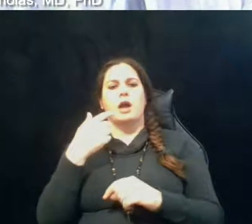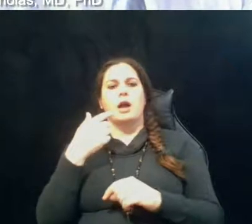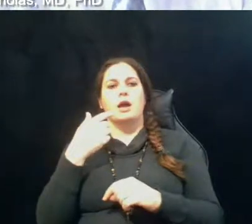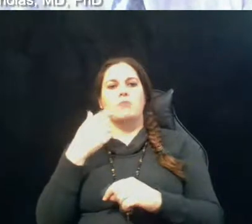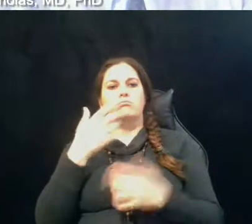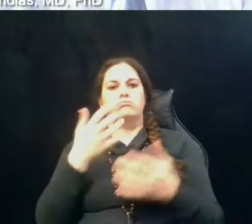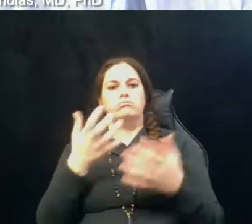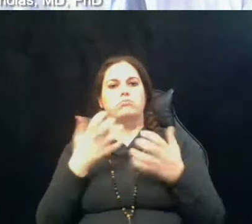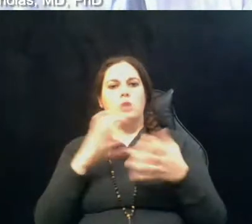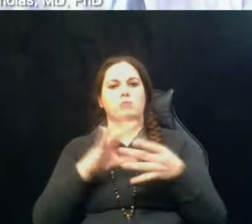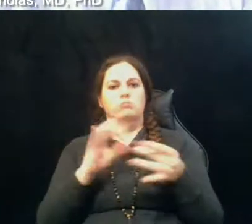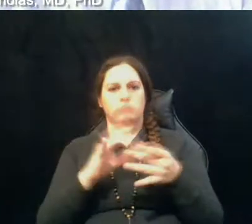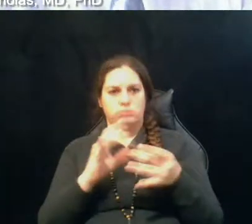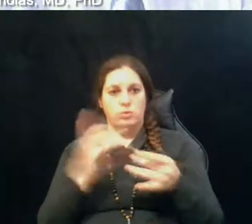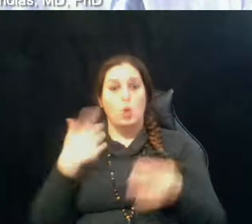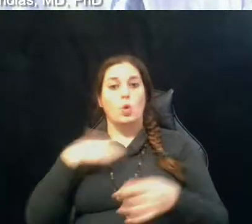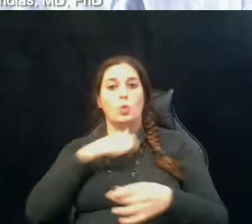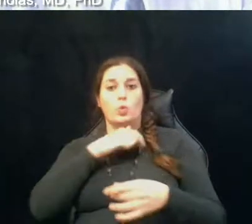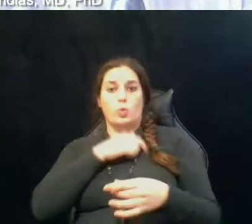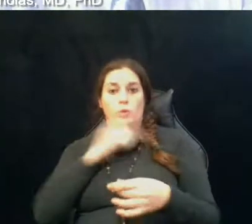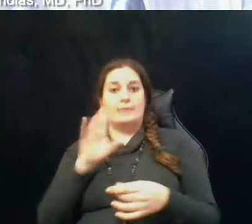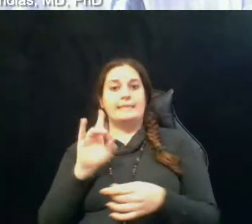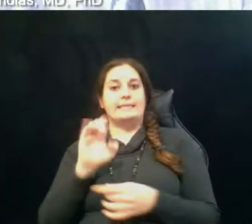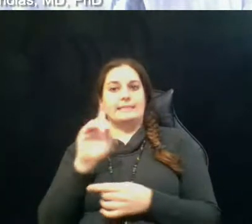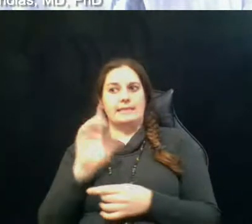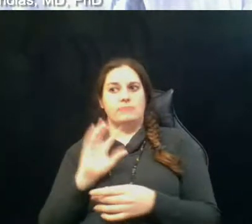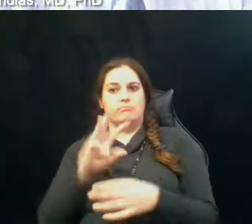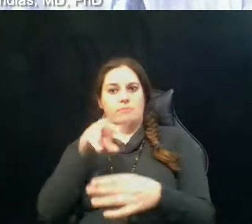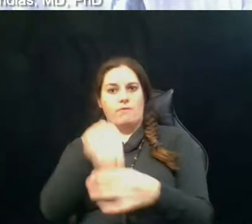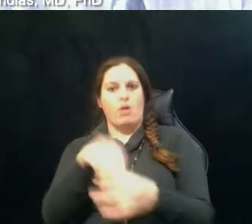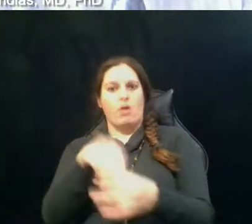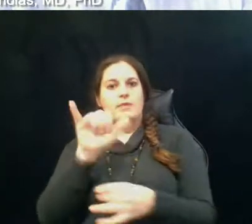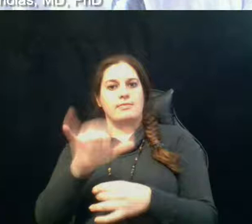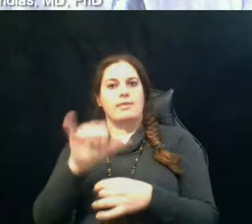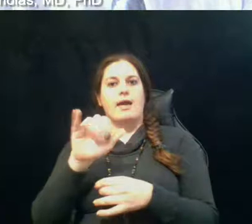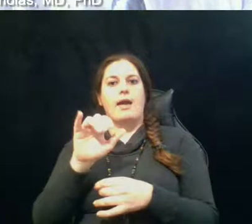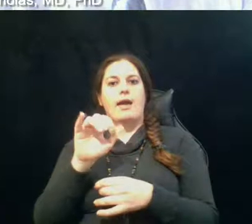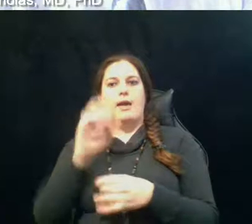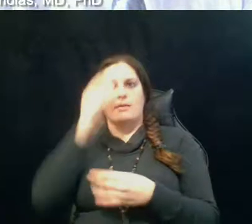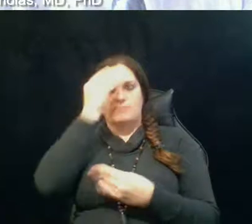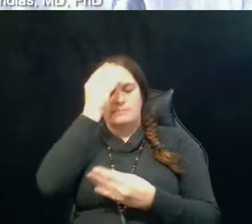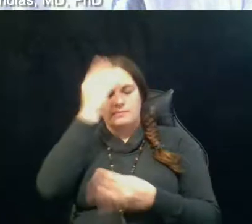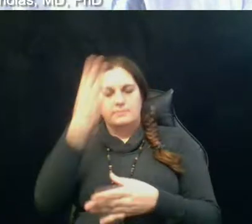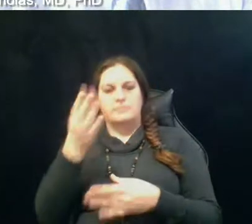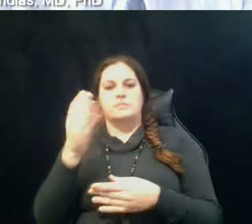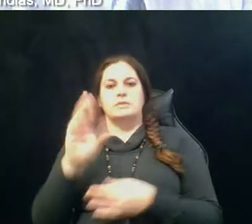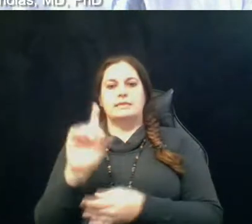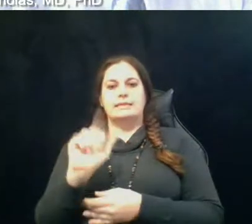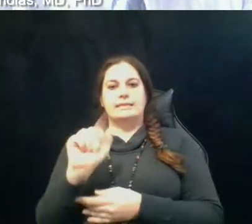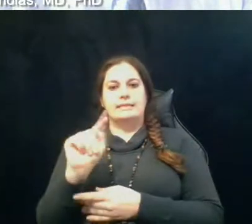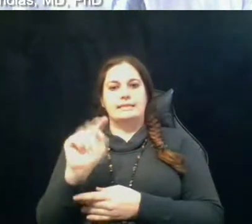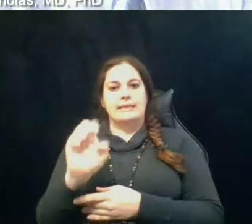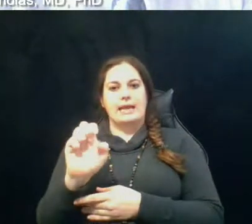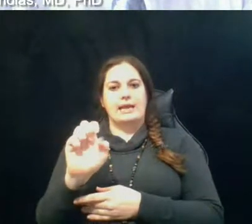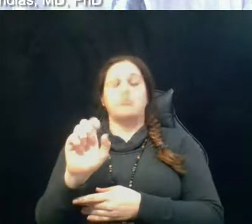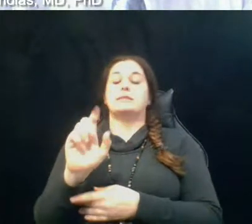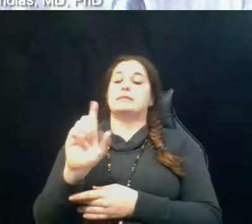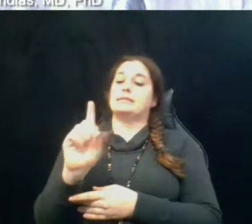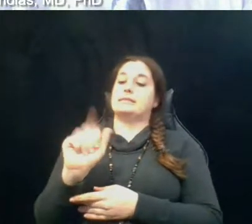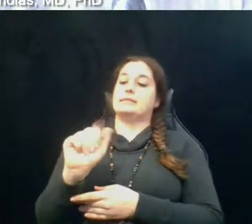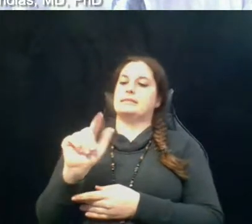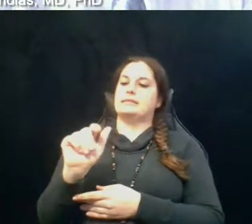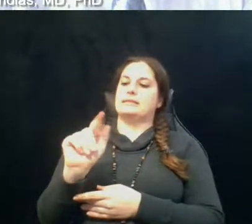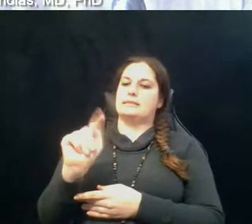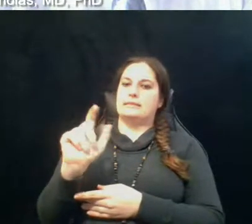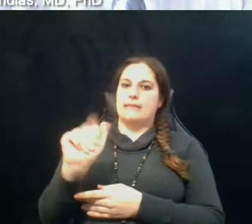those studies, the data that we have from that Pfizer trial are based on our people in our